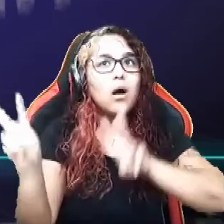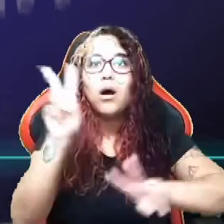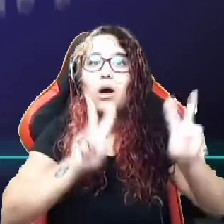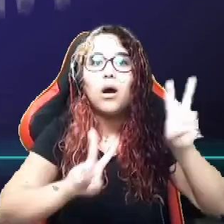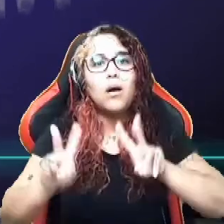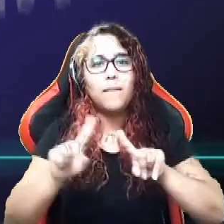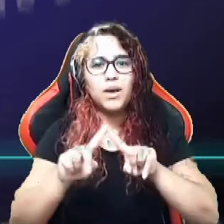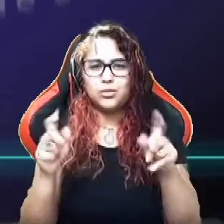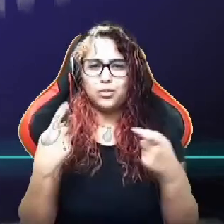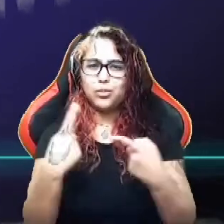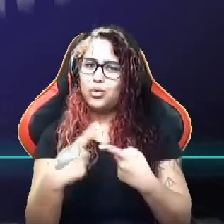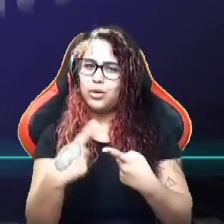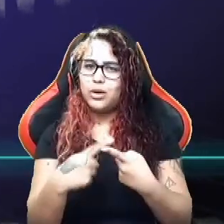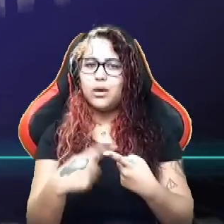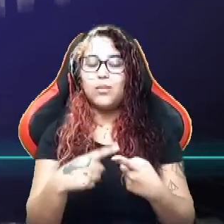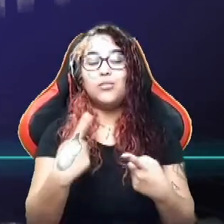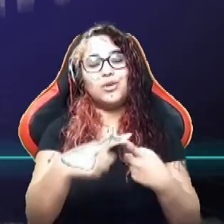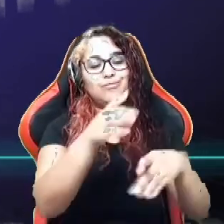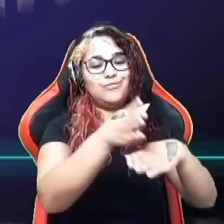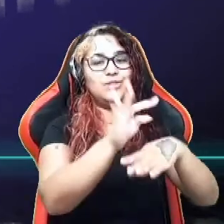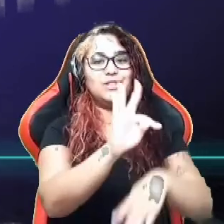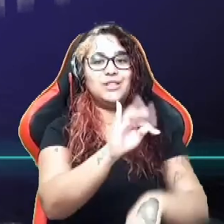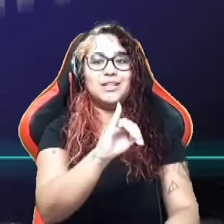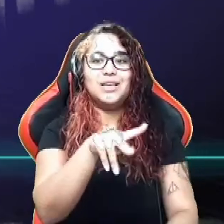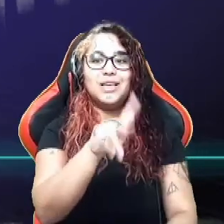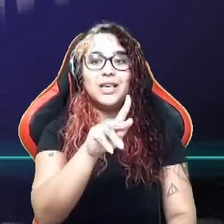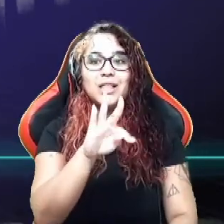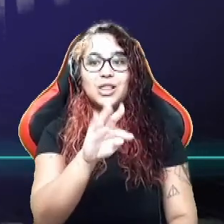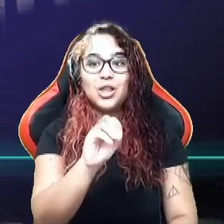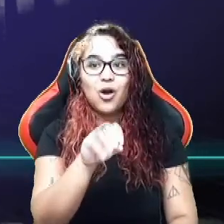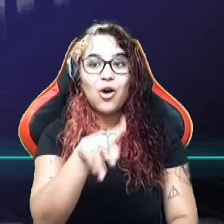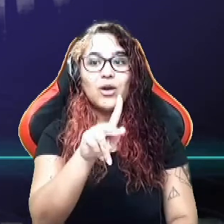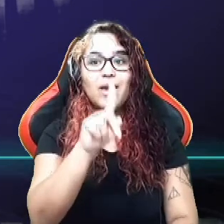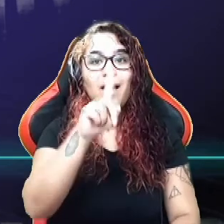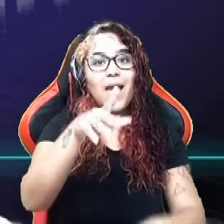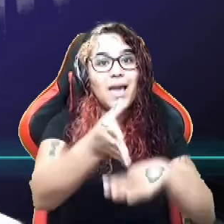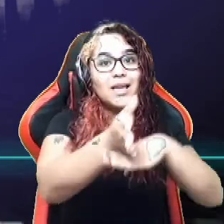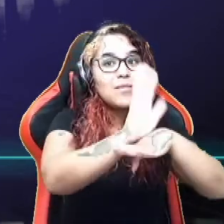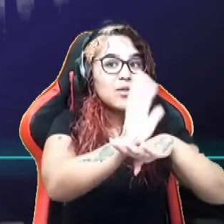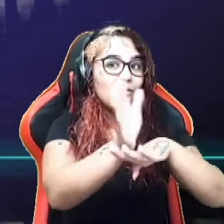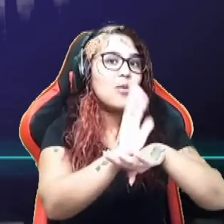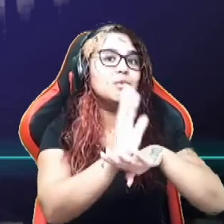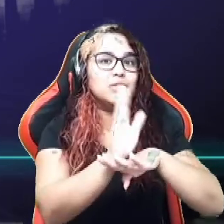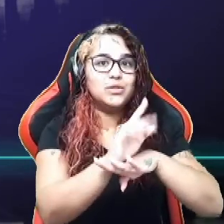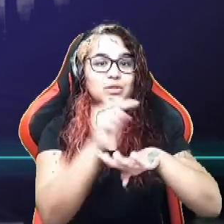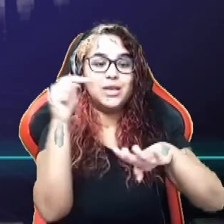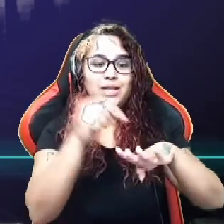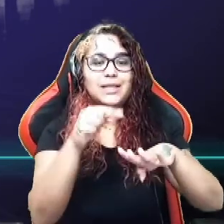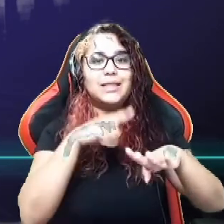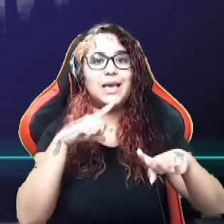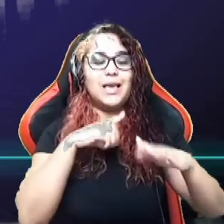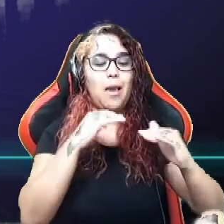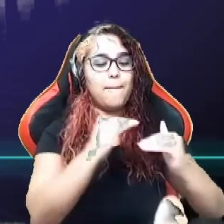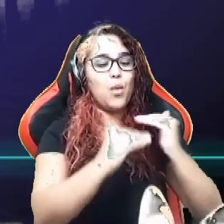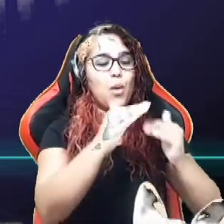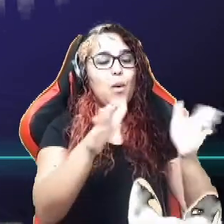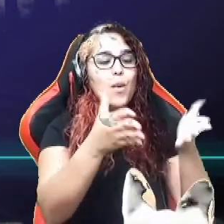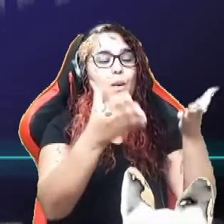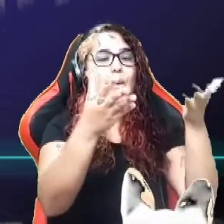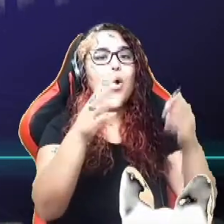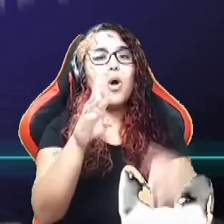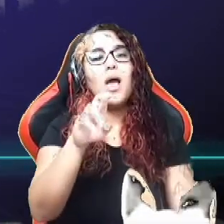make this video more easily consumable. Because TikTok is based on video and it is based